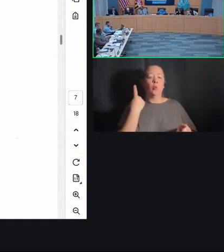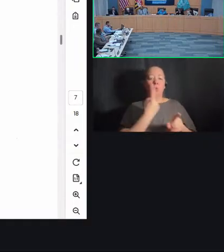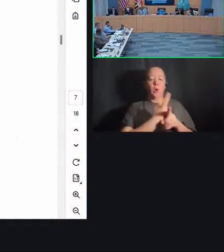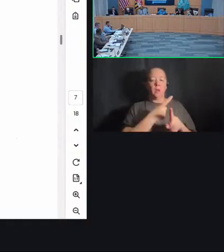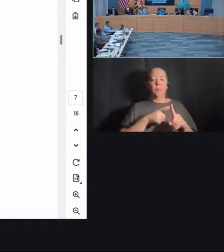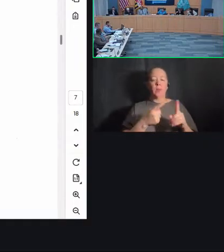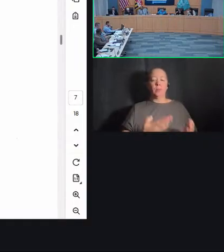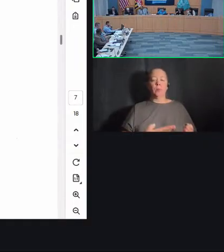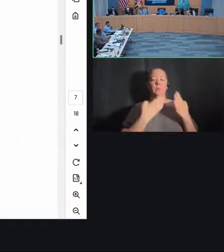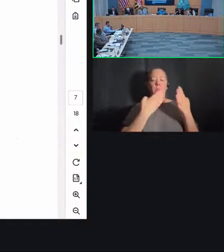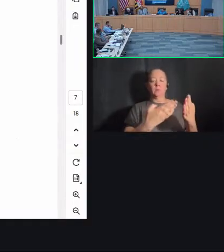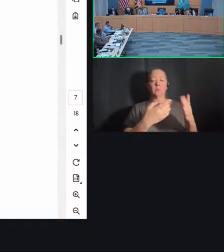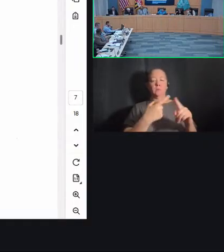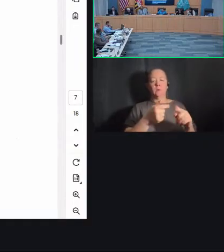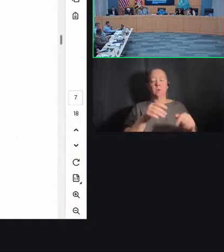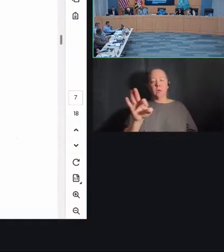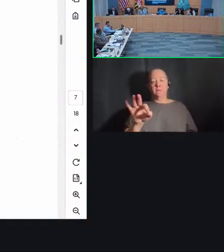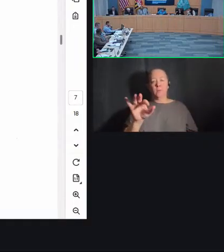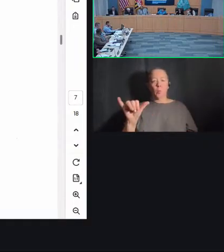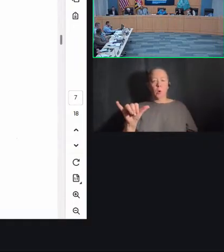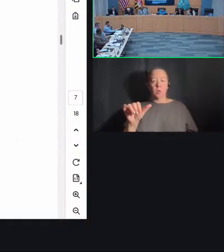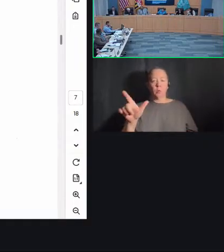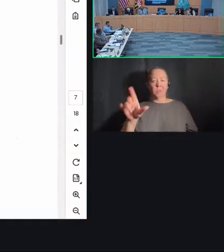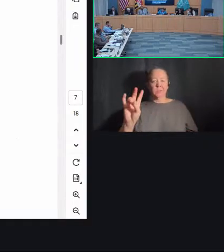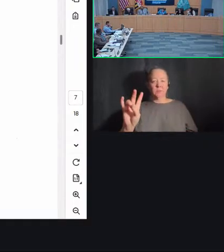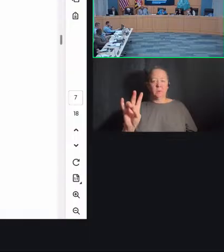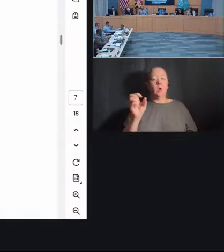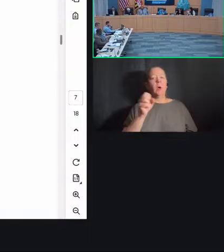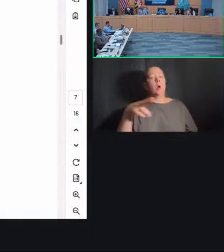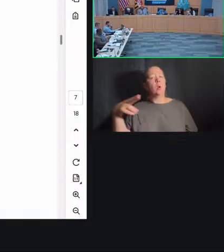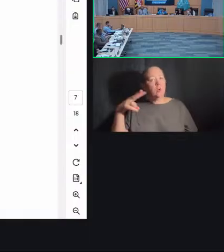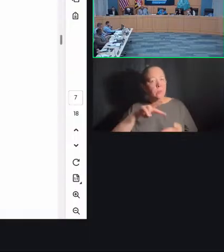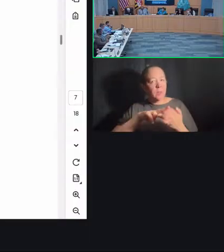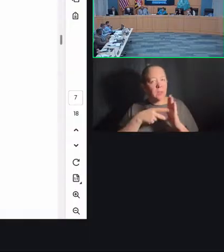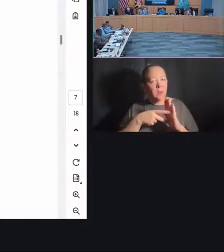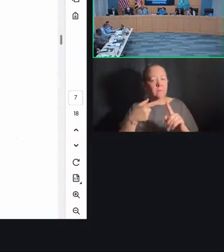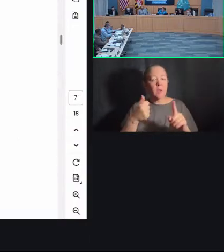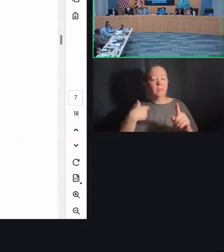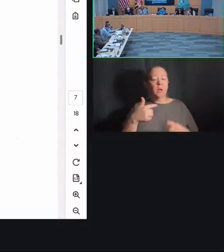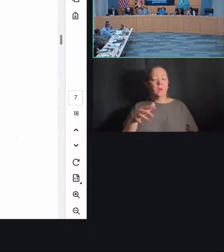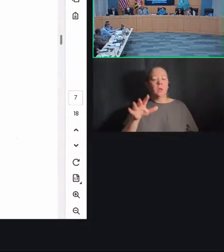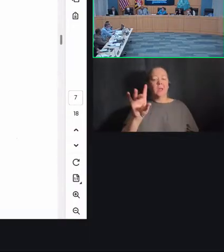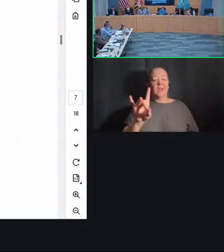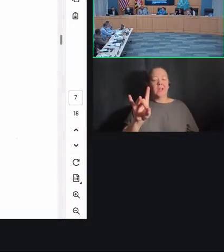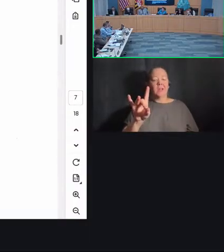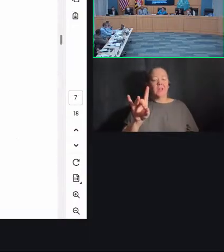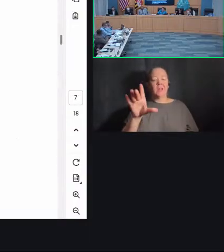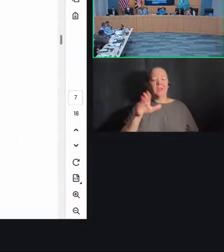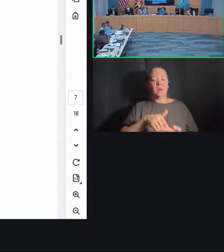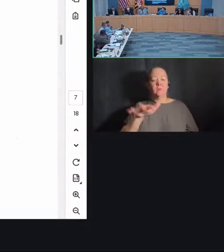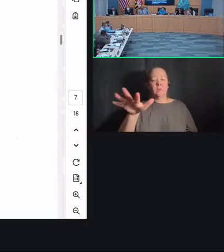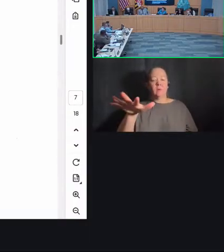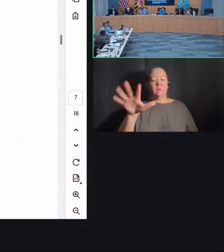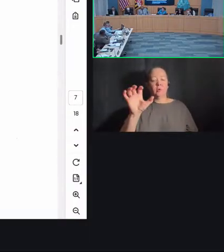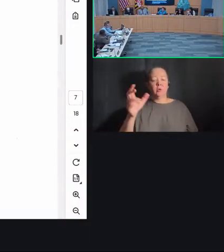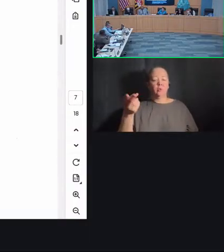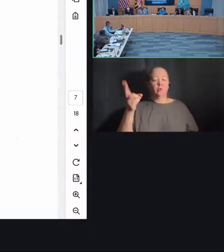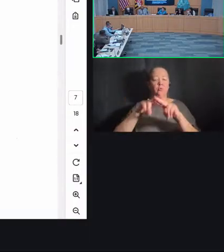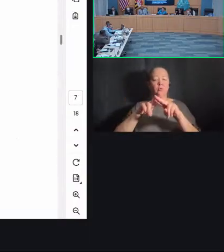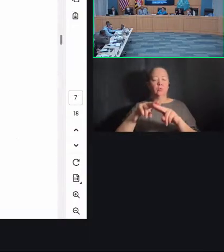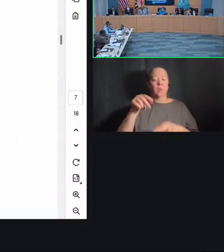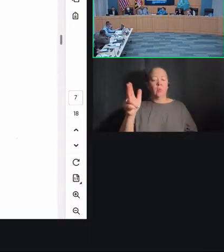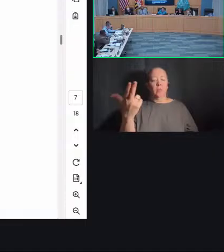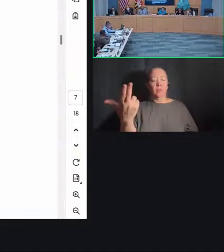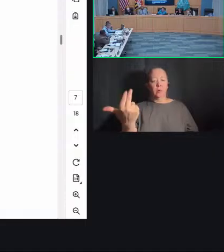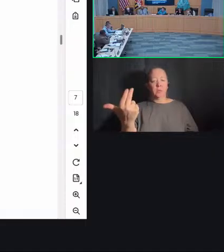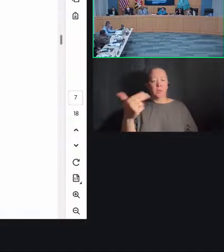to $13,000. Oh, you mean from like 8,500 to 13,000? Yes. Yeah, why is that increase necessary?